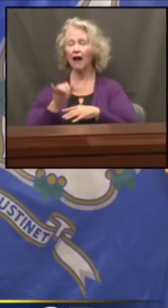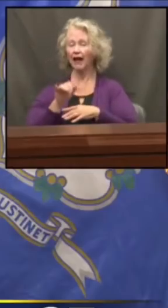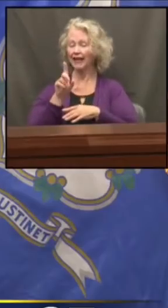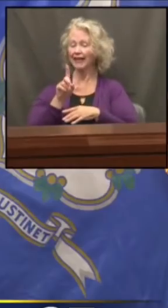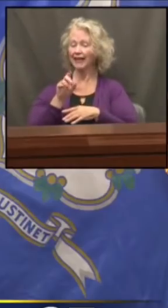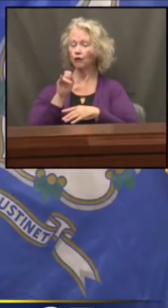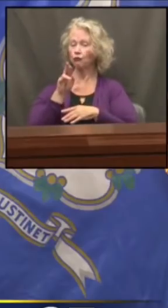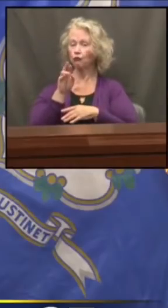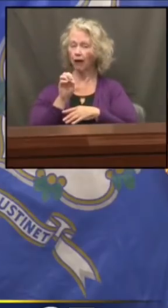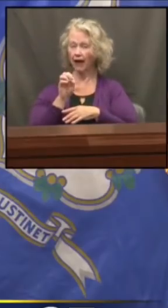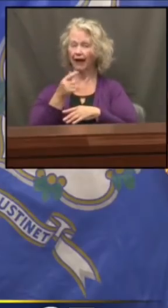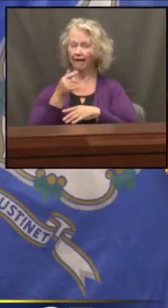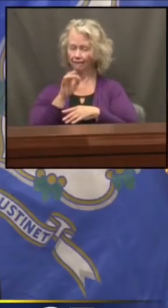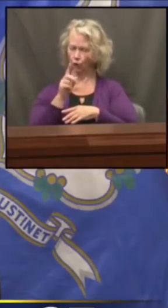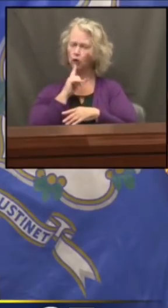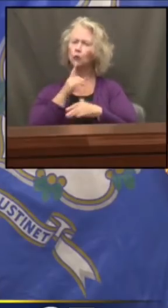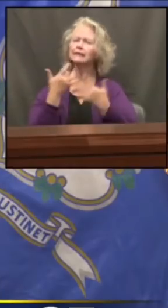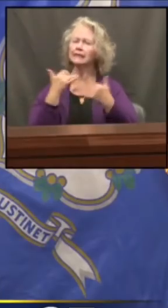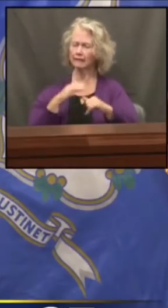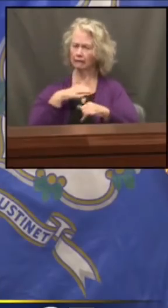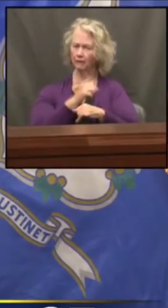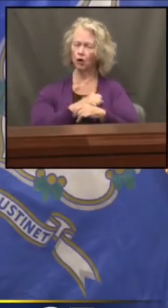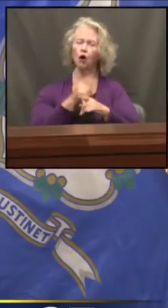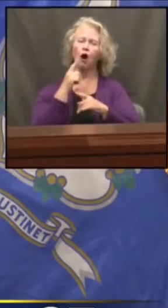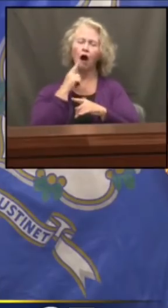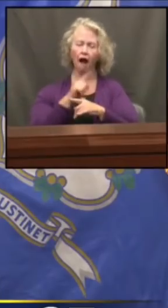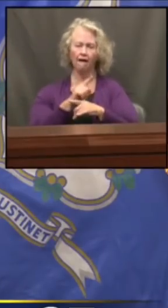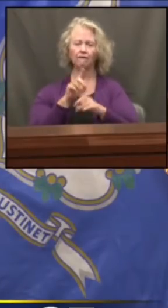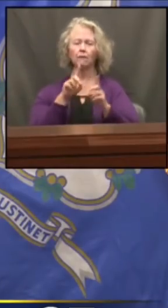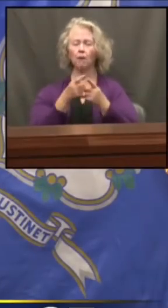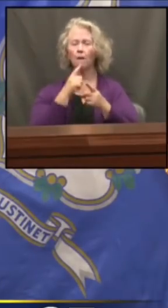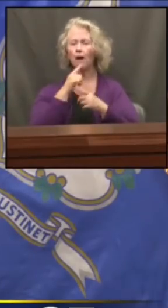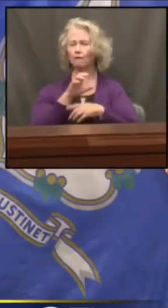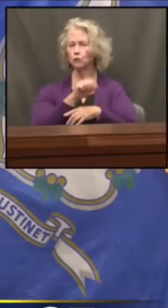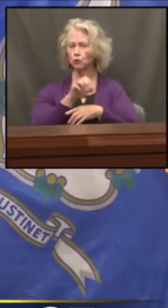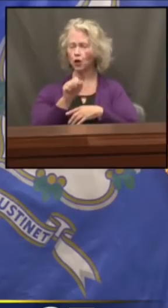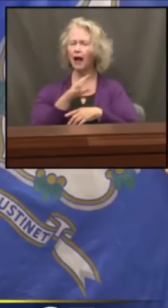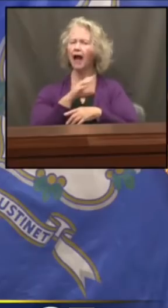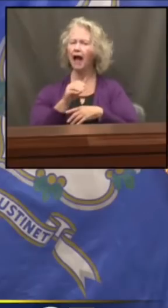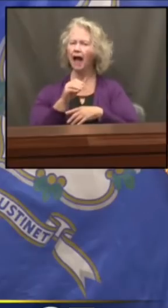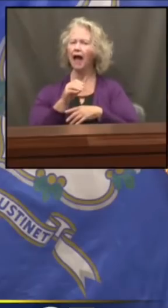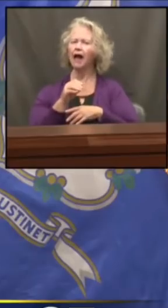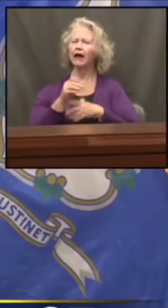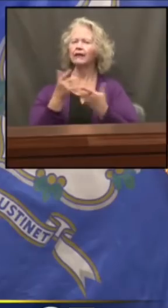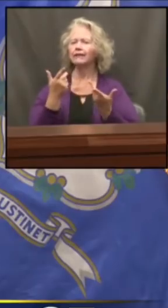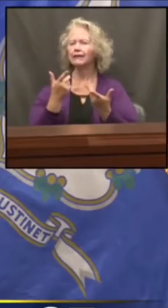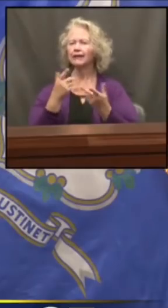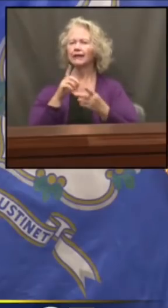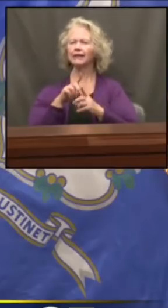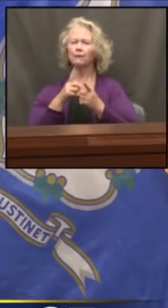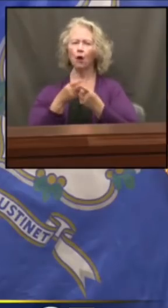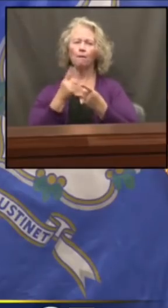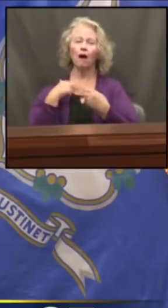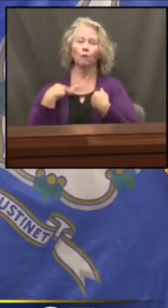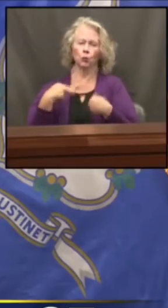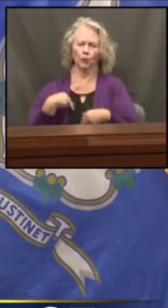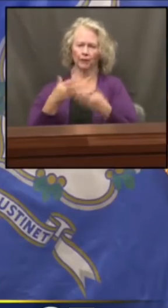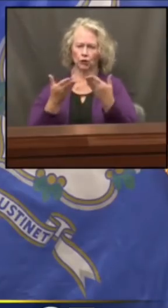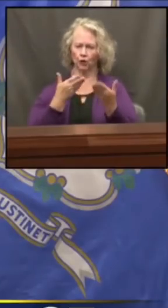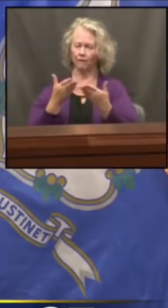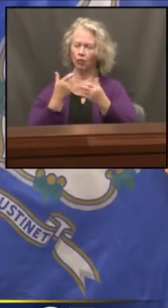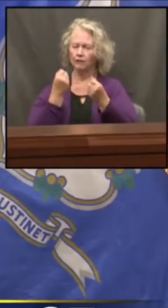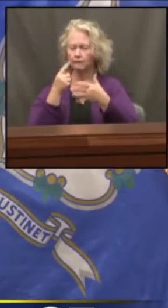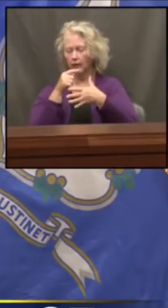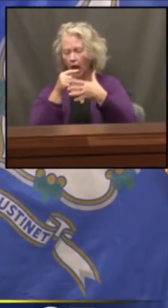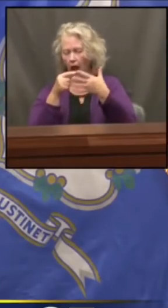Social Services, but also overseeing Health and Human Services. There's a whole alphabet soup of different